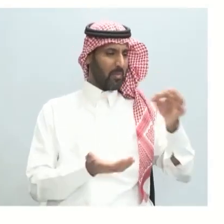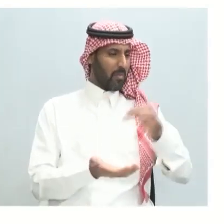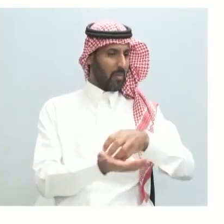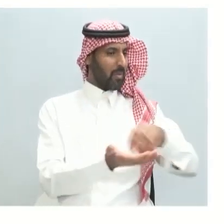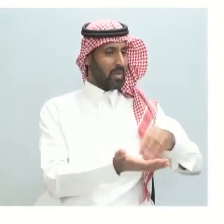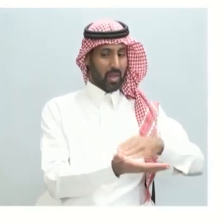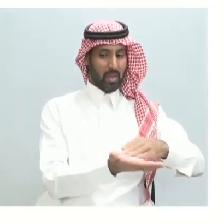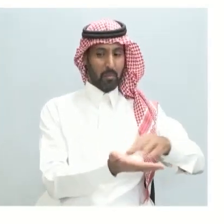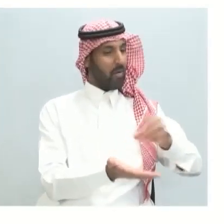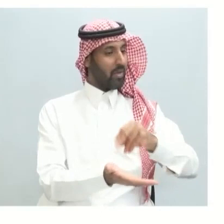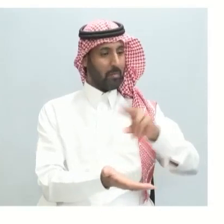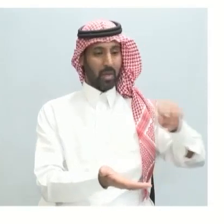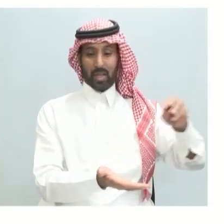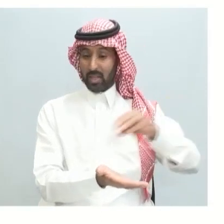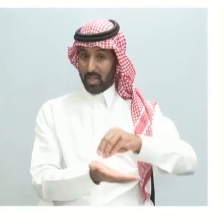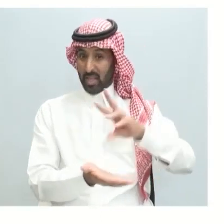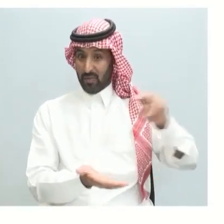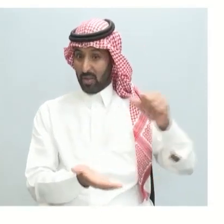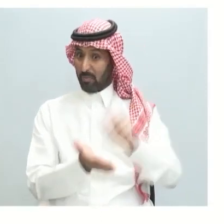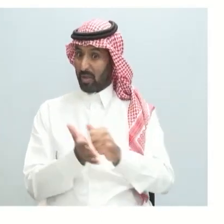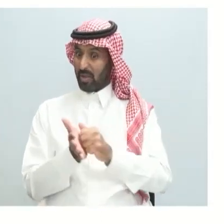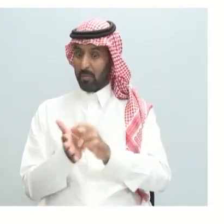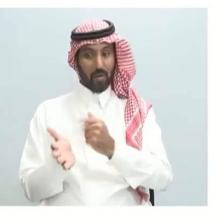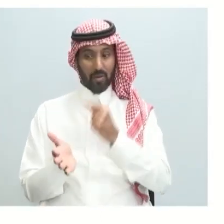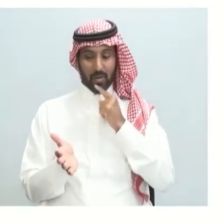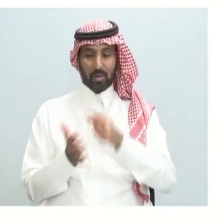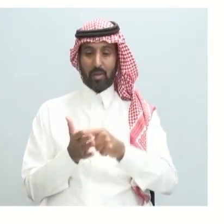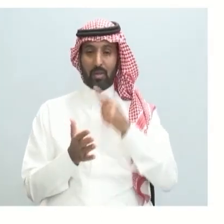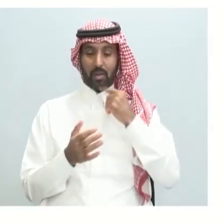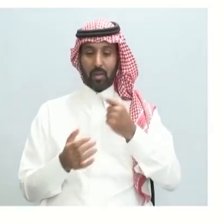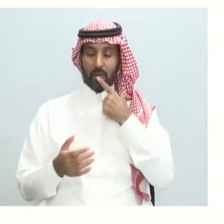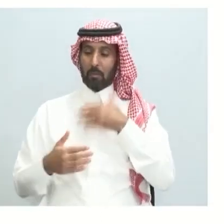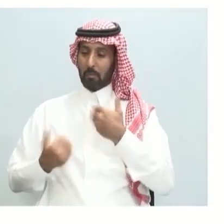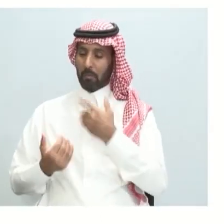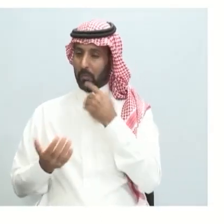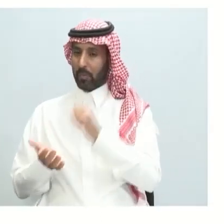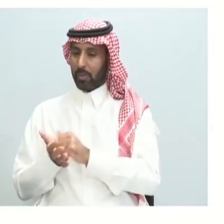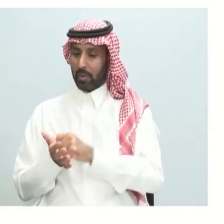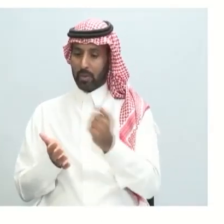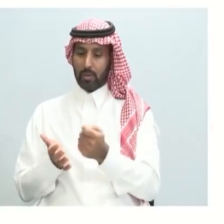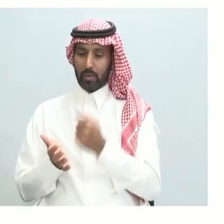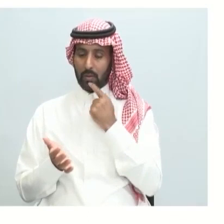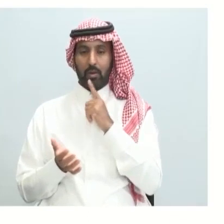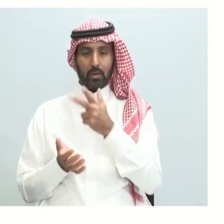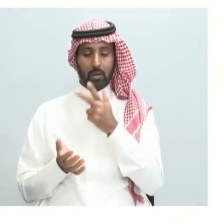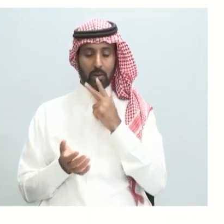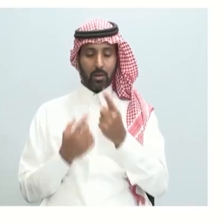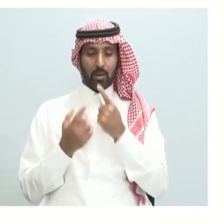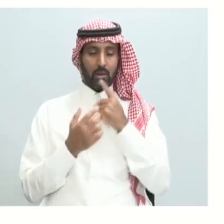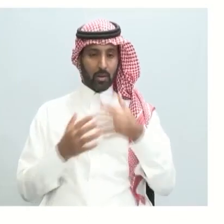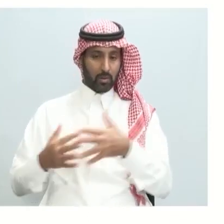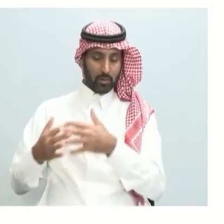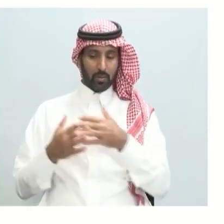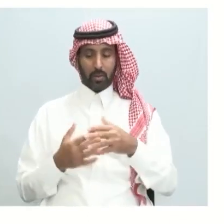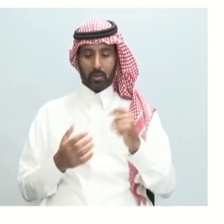home, first became famous in a chant called Home, Sweet Home, written in 1823 by American writer